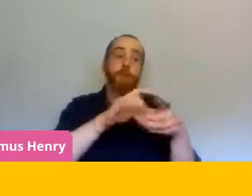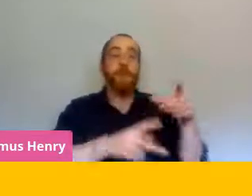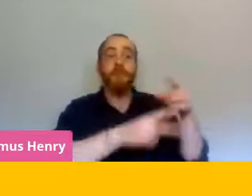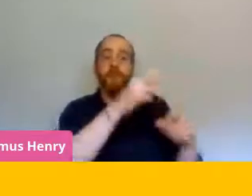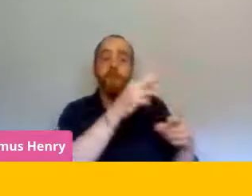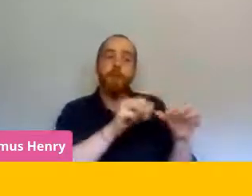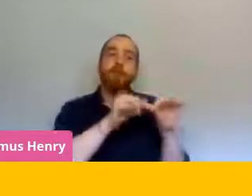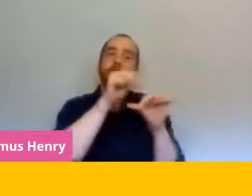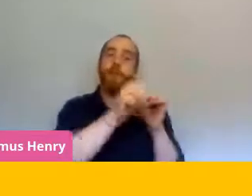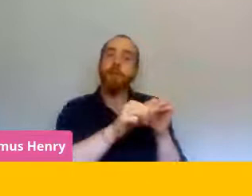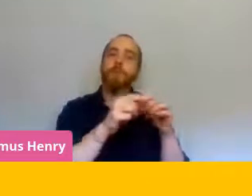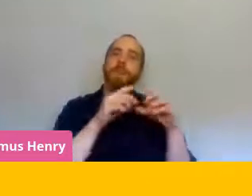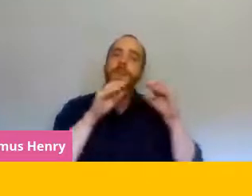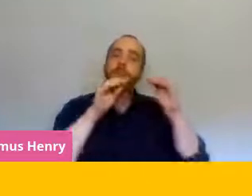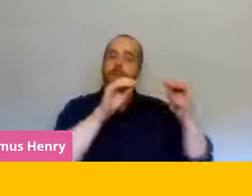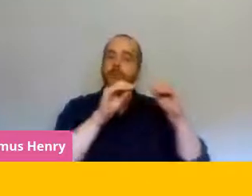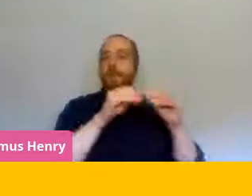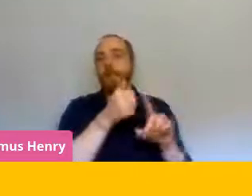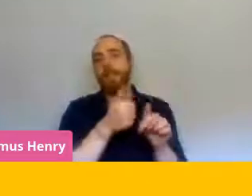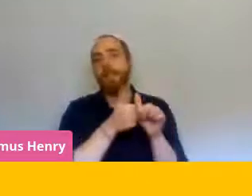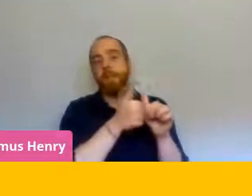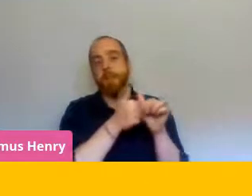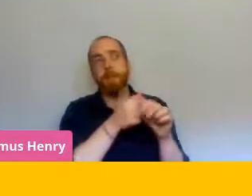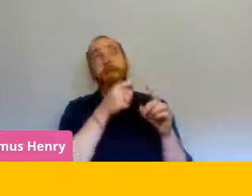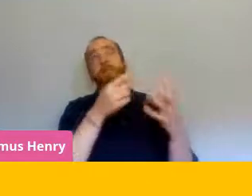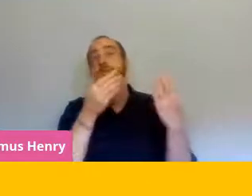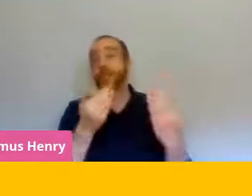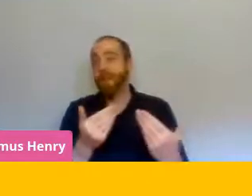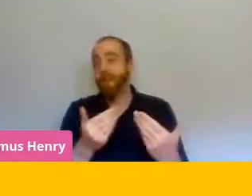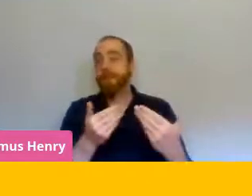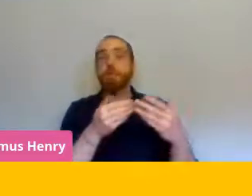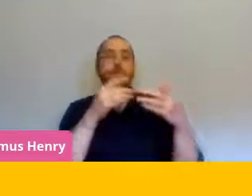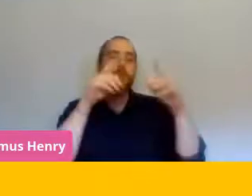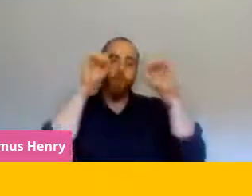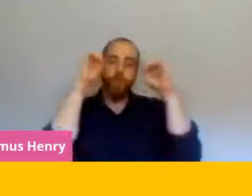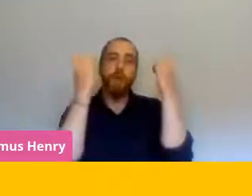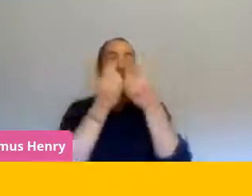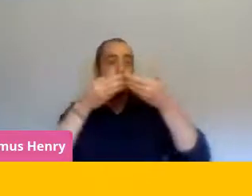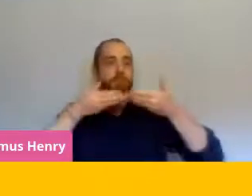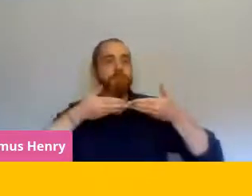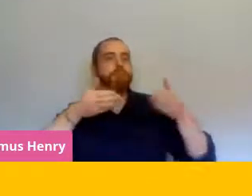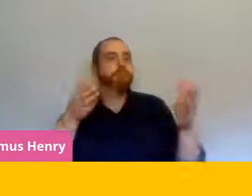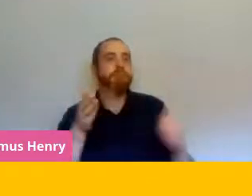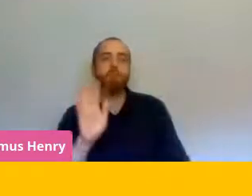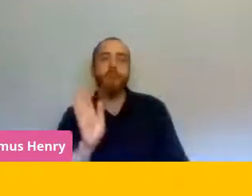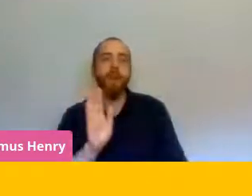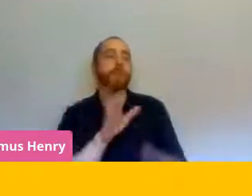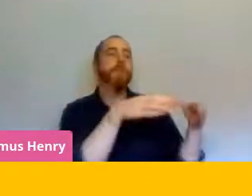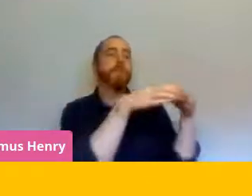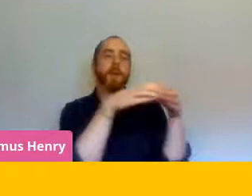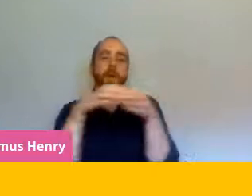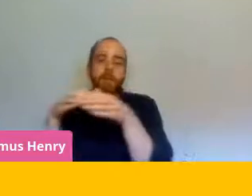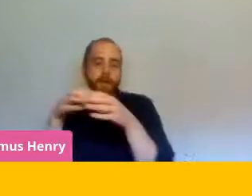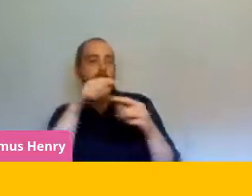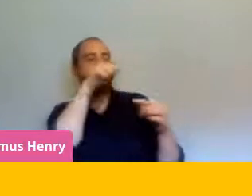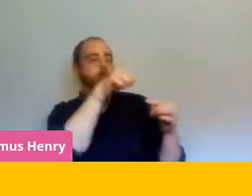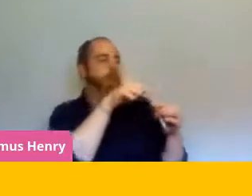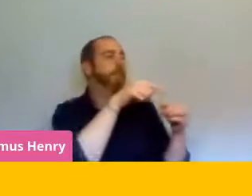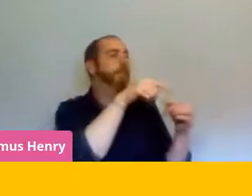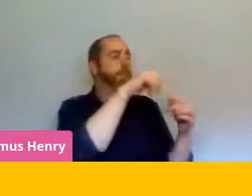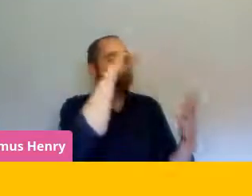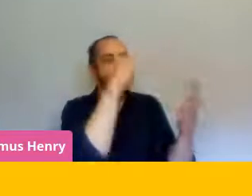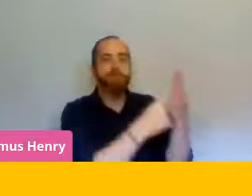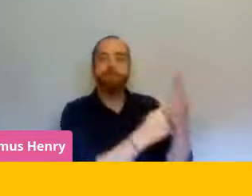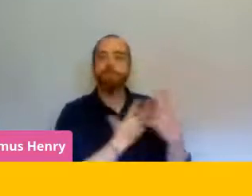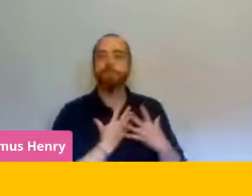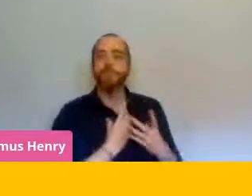the moment, this isn't university-wide, but is faculty by faculty and department by department. And I think what's interesting here is that about